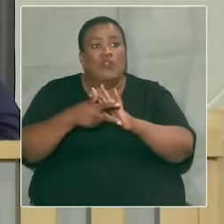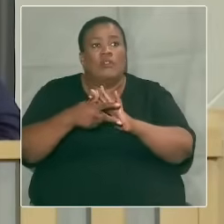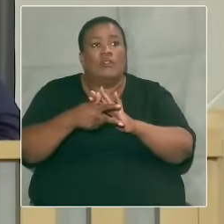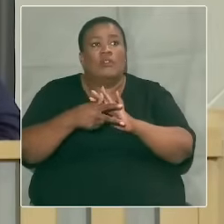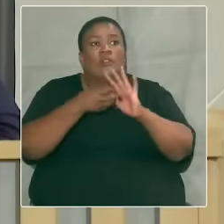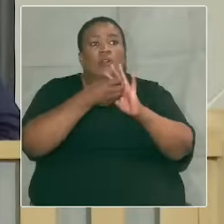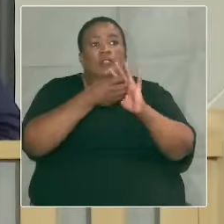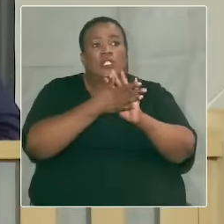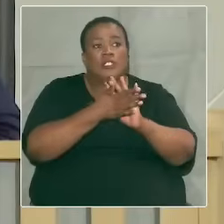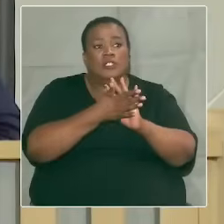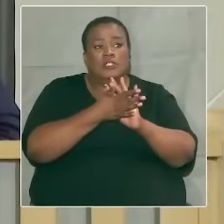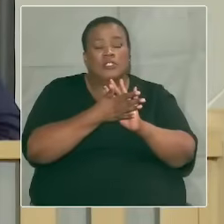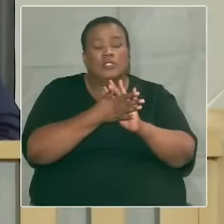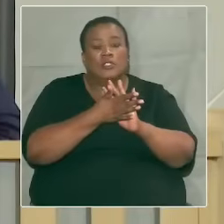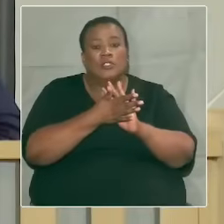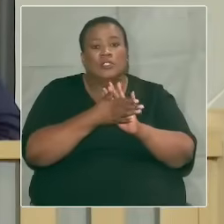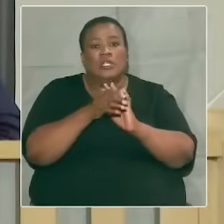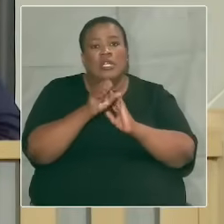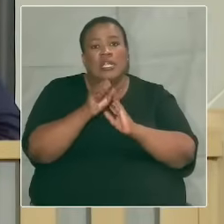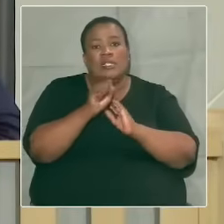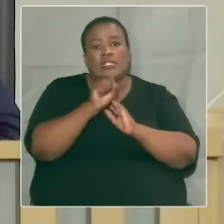SFM3. I